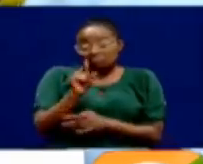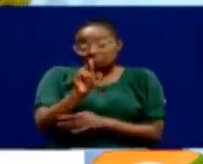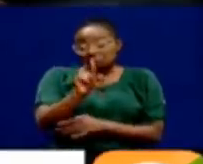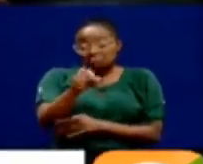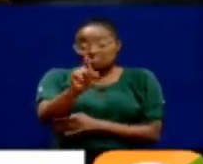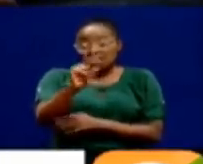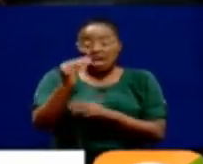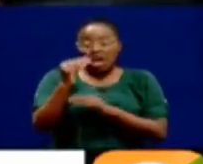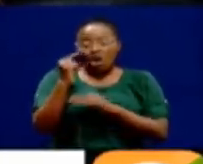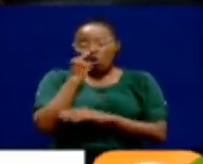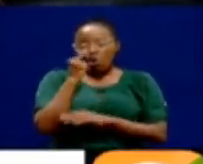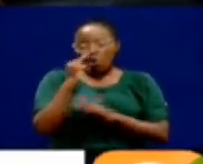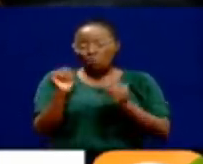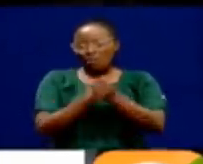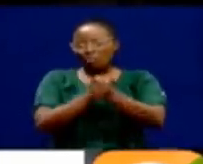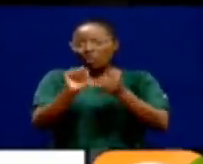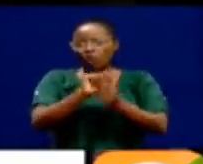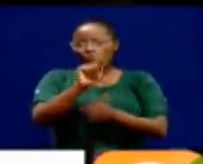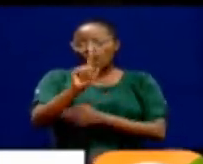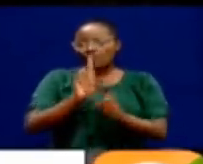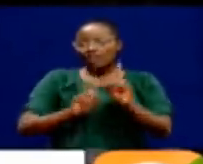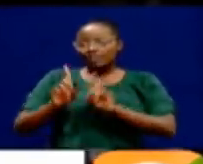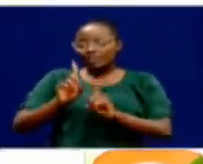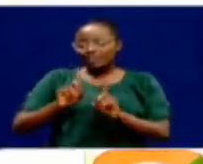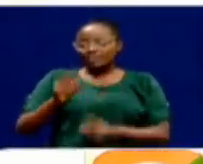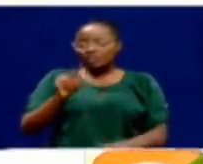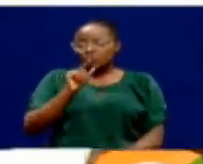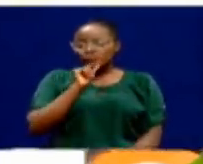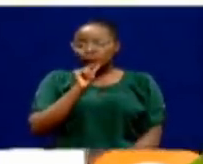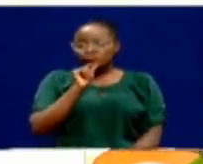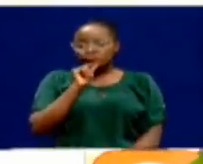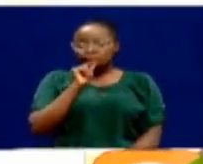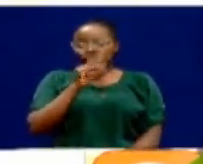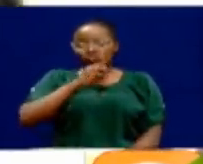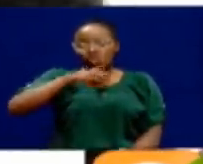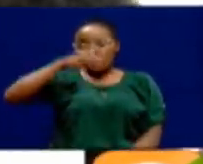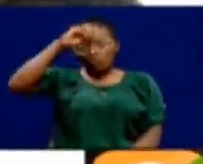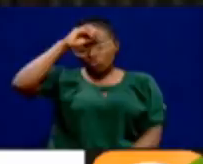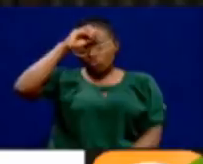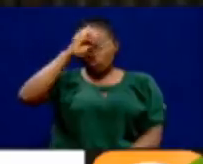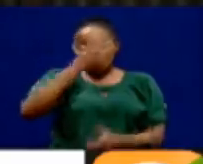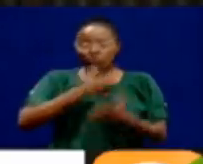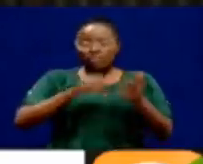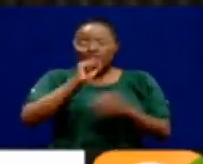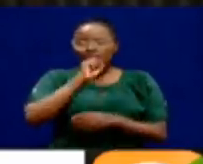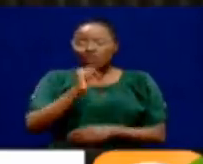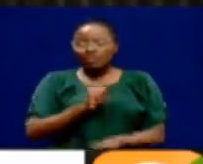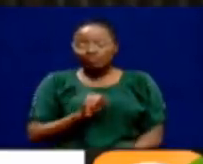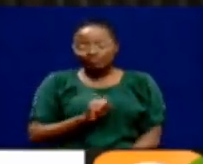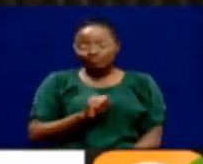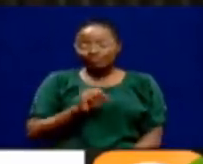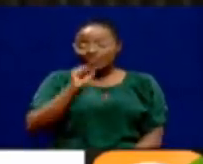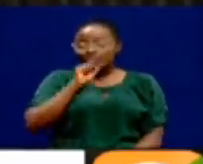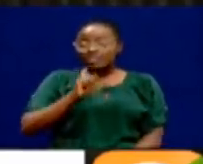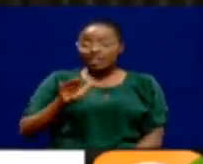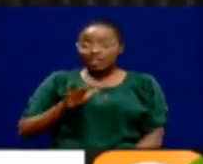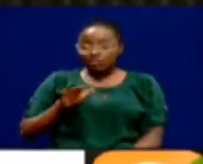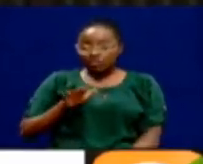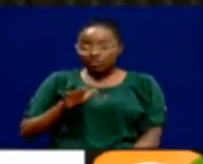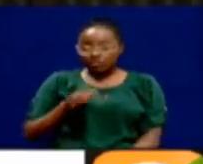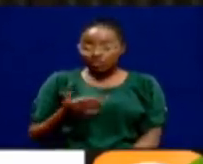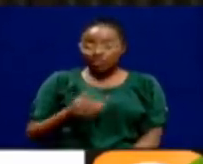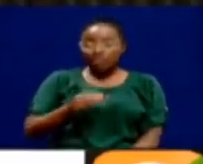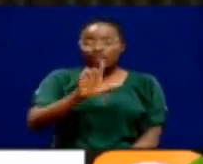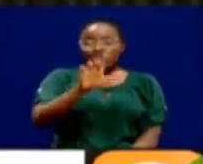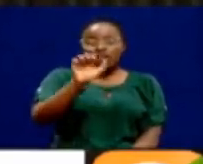dilapidated homes. One of the dancing kids is an orphan. Andrea Lenapir lives with his aging grandmother,